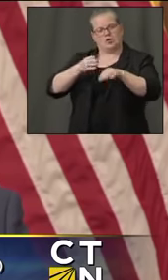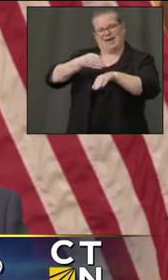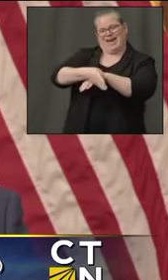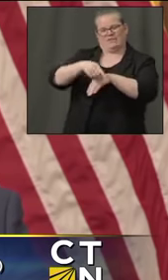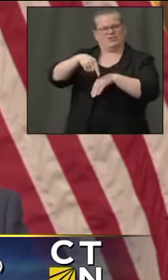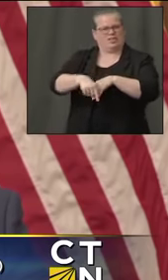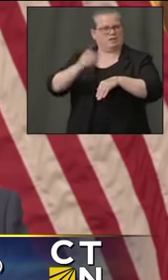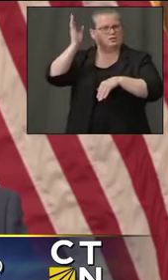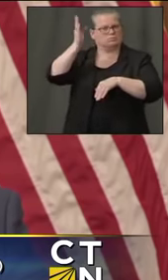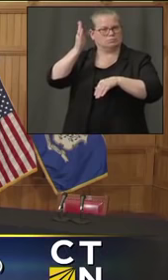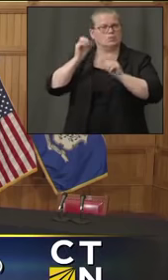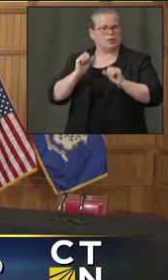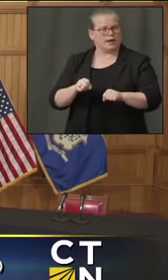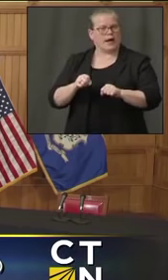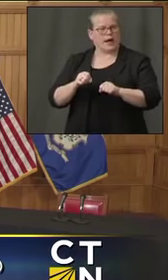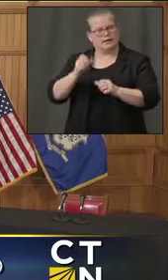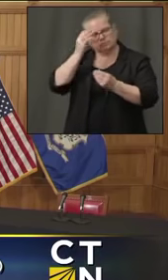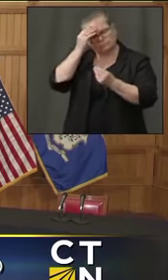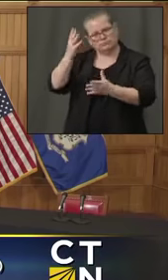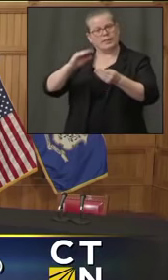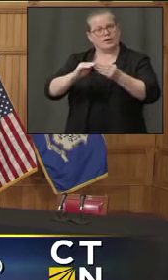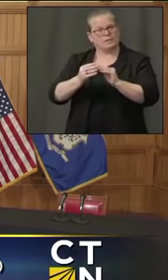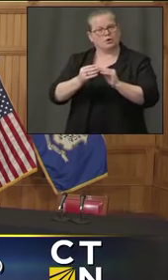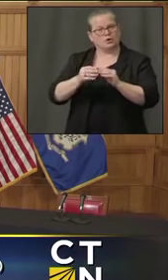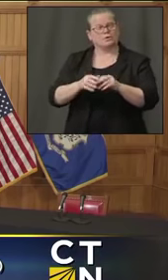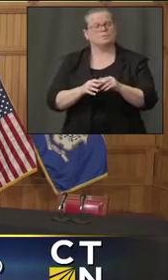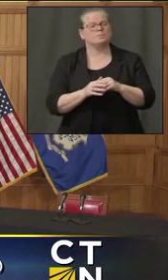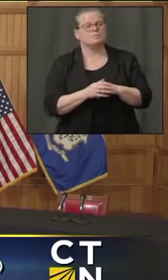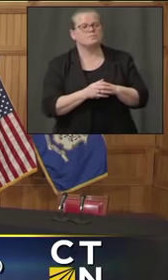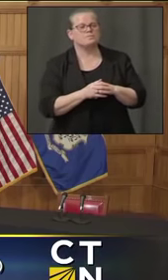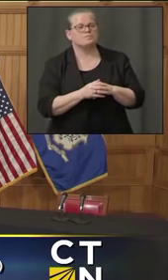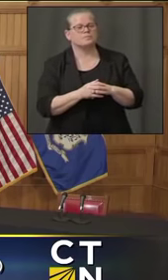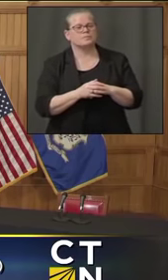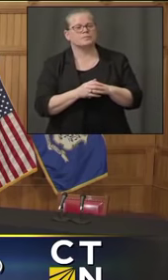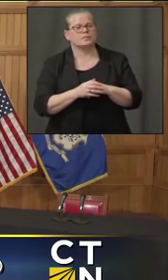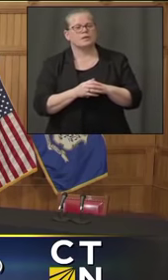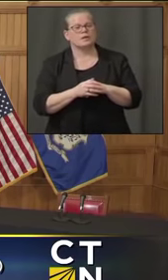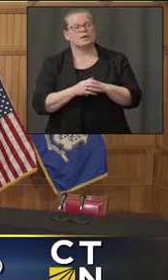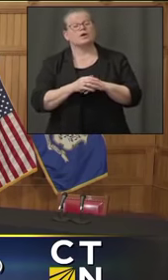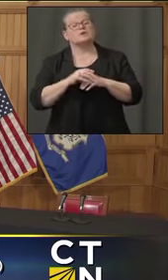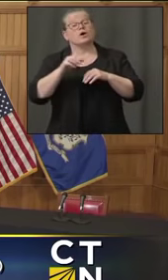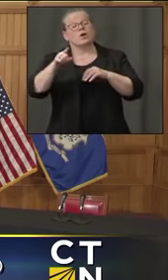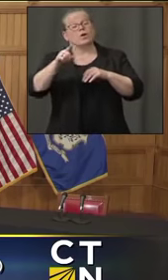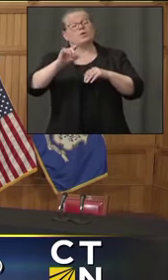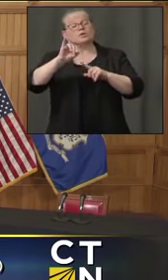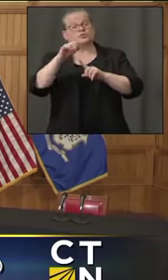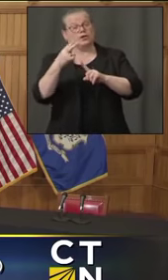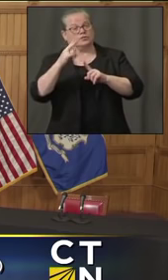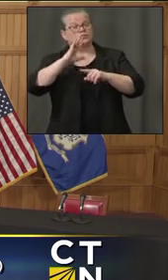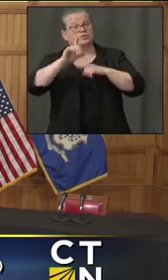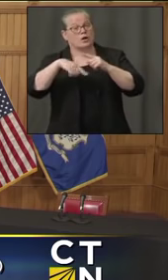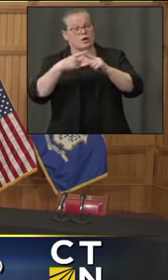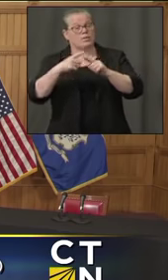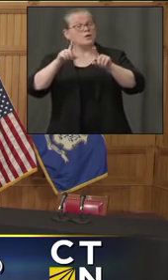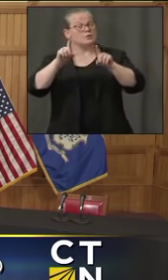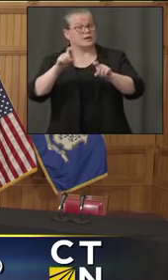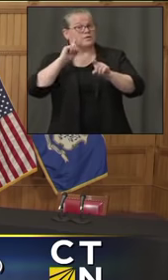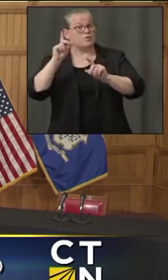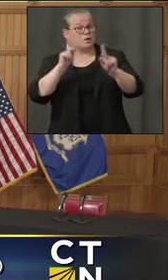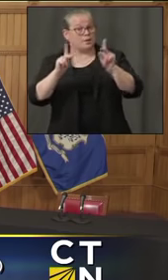Josh, you talked a minute ago about the worried well. We're also talking about asymptomatic people. So